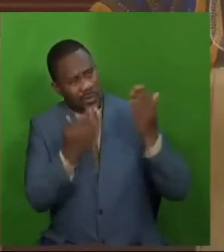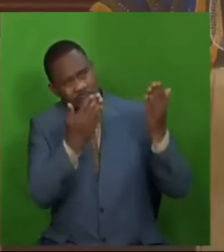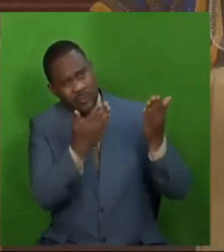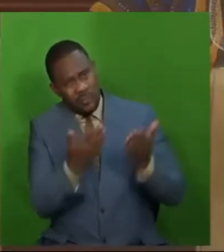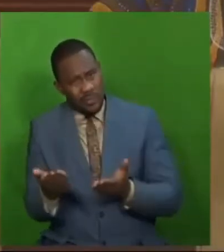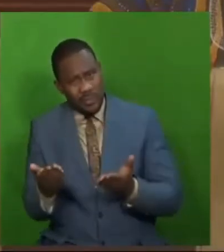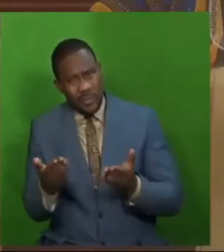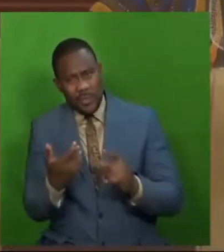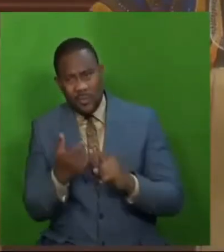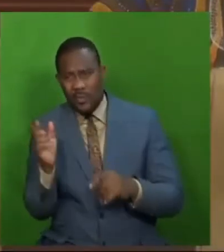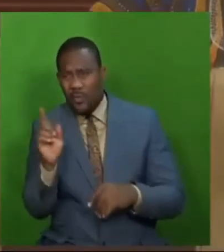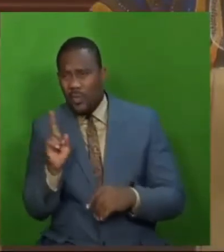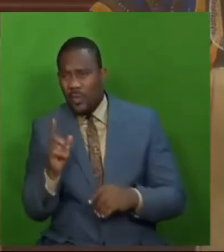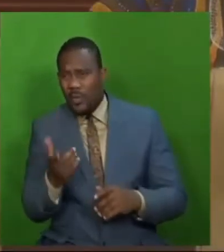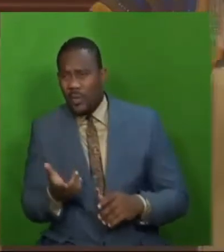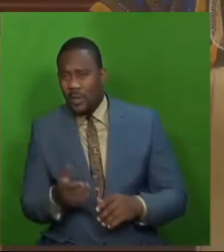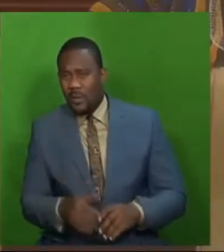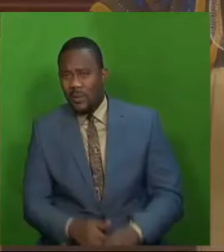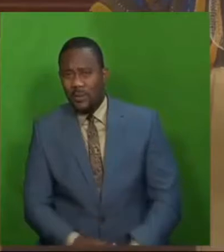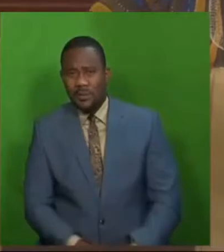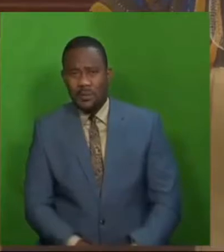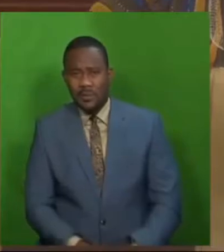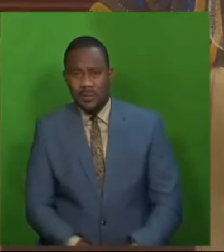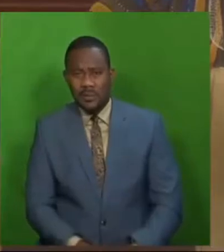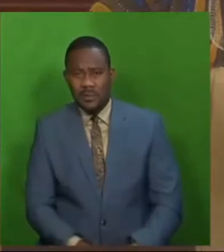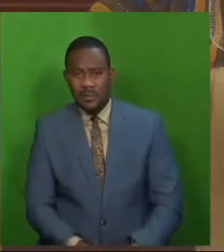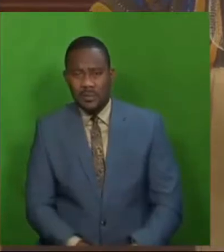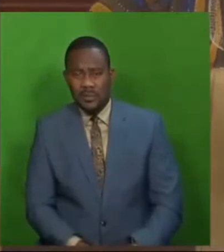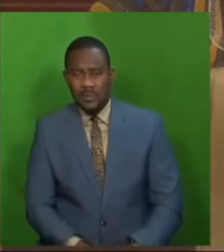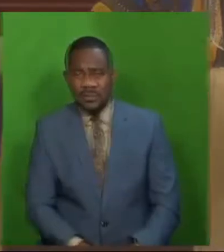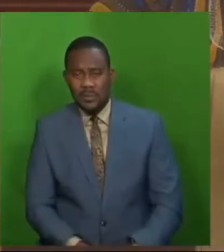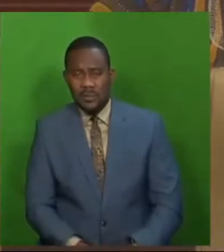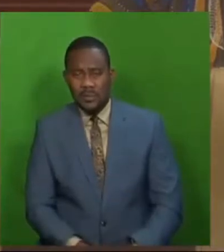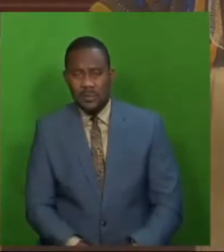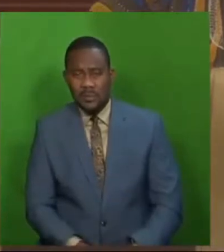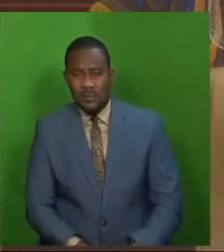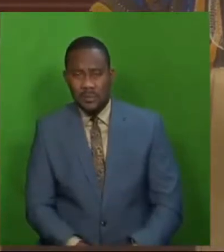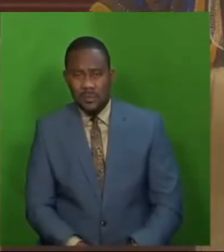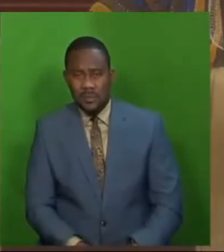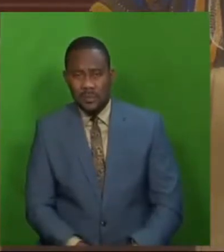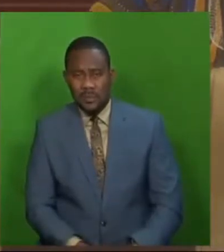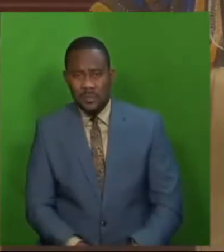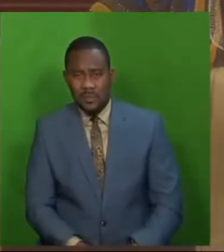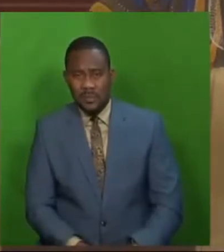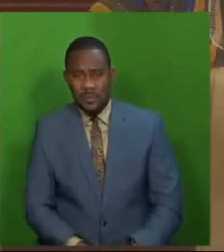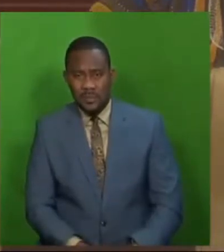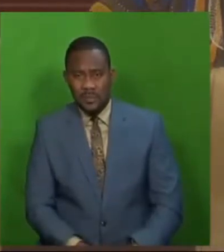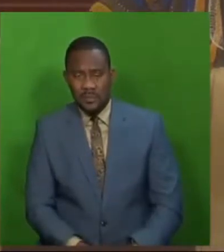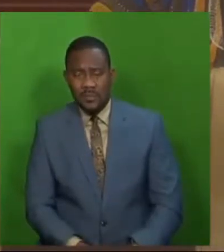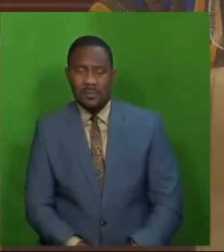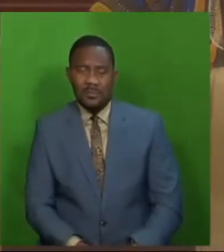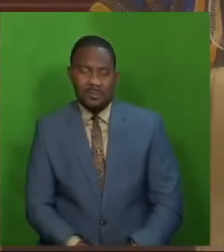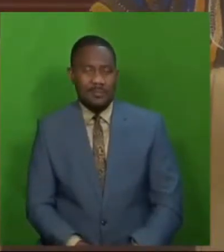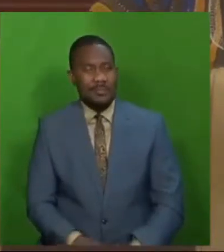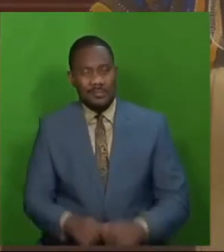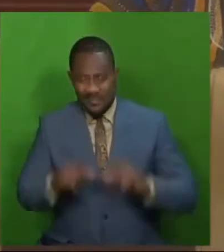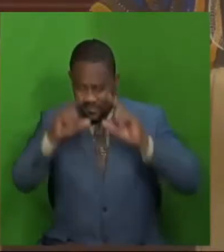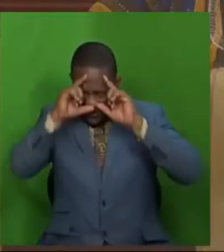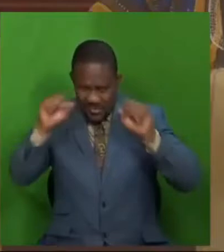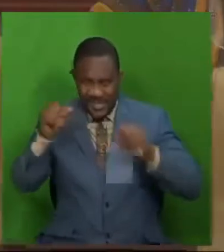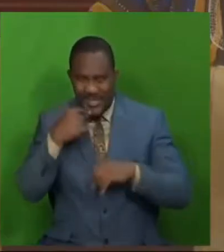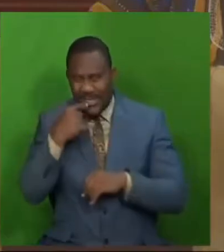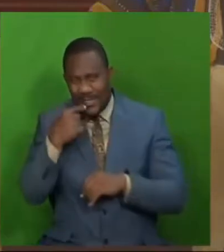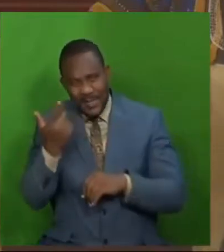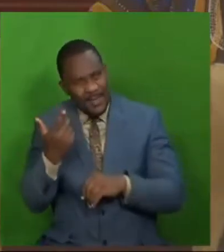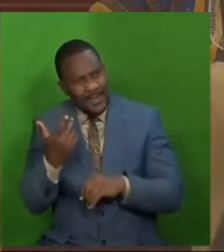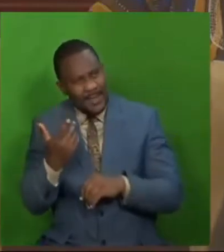From where? What's the proof? Mr. Speaker, and then the president is saying that we are no longer importing tomatoes. That